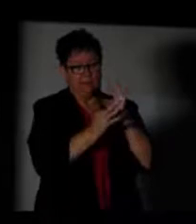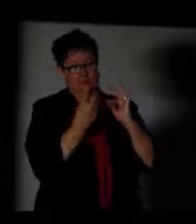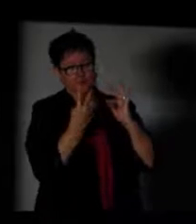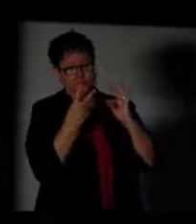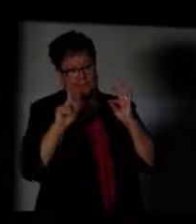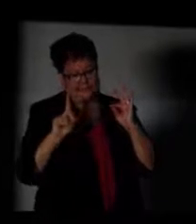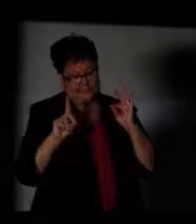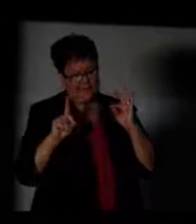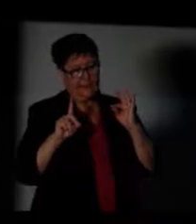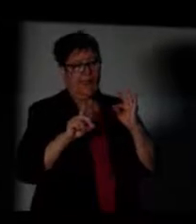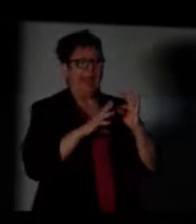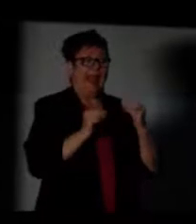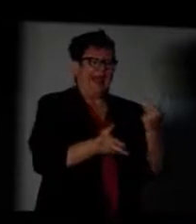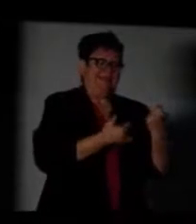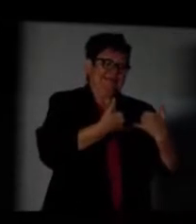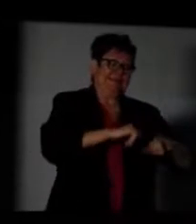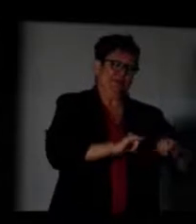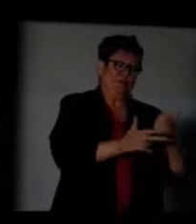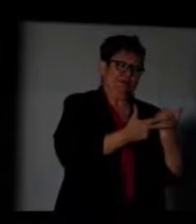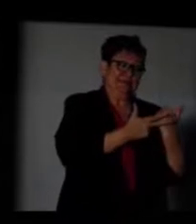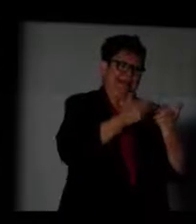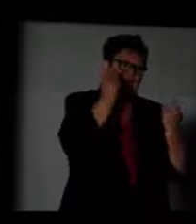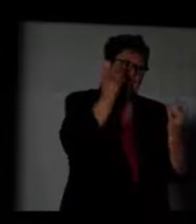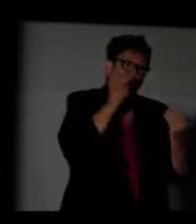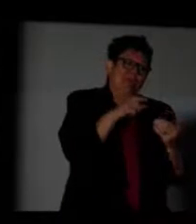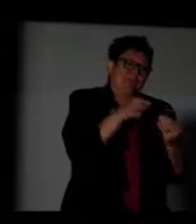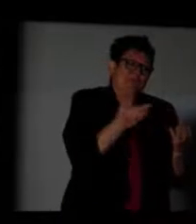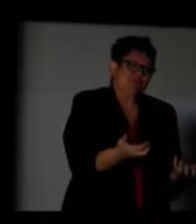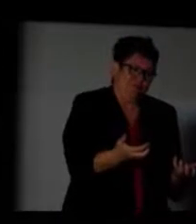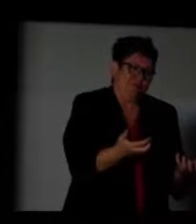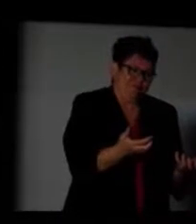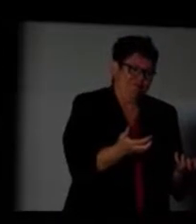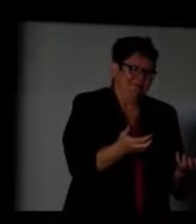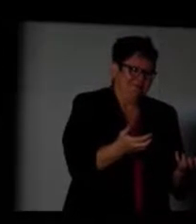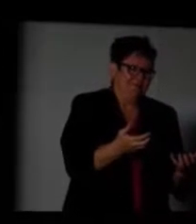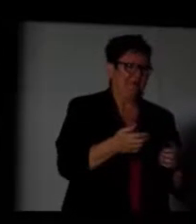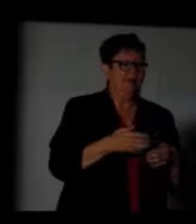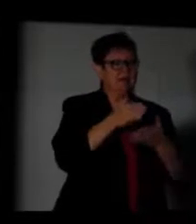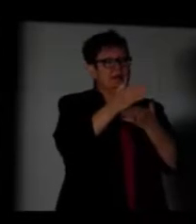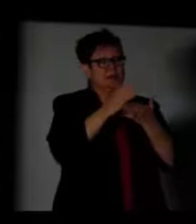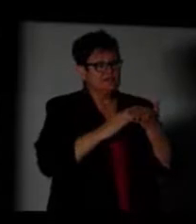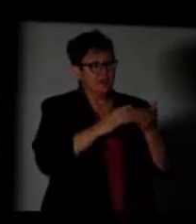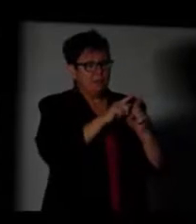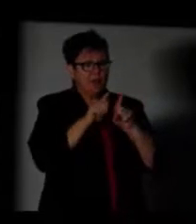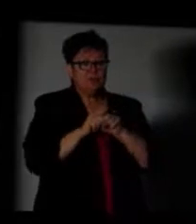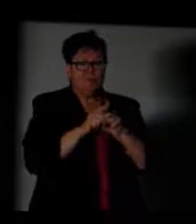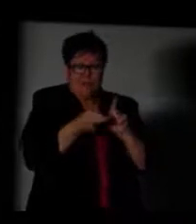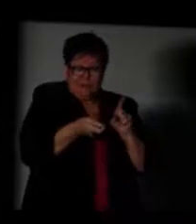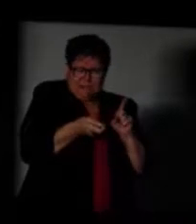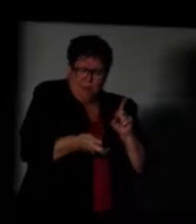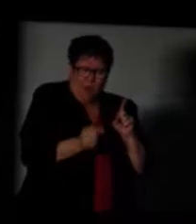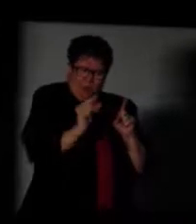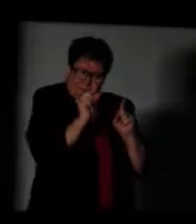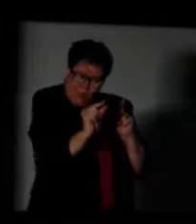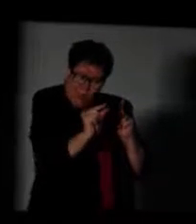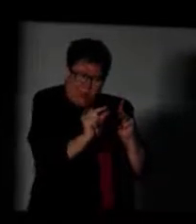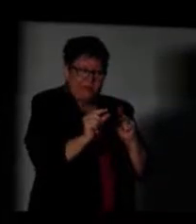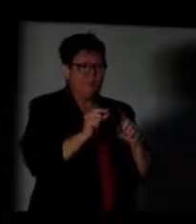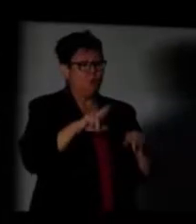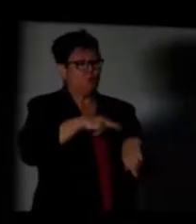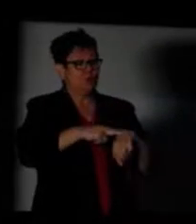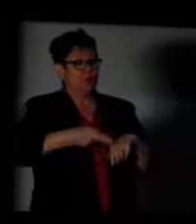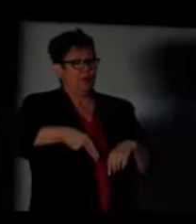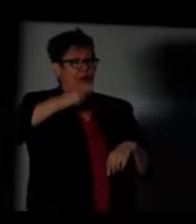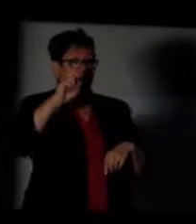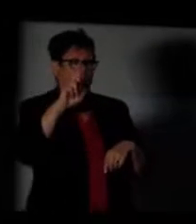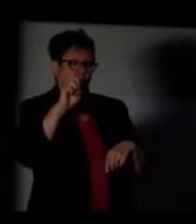into two dimensions while still retaining the information that you might want in them. Some of them also are very small, so normal high-resolution photography